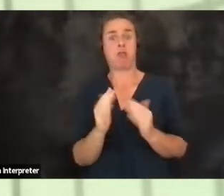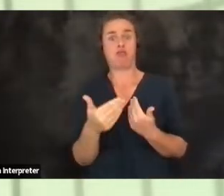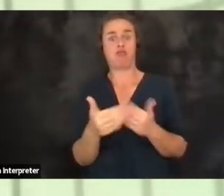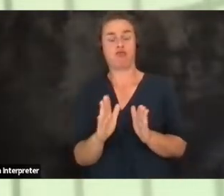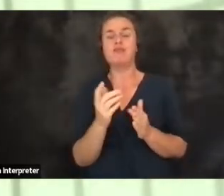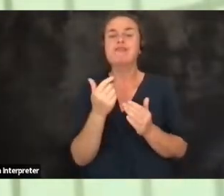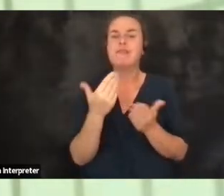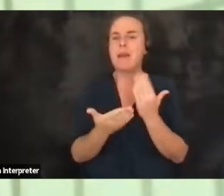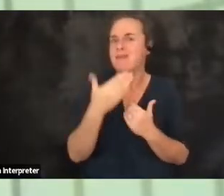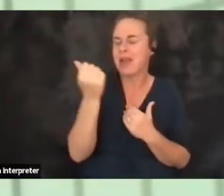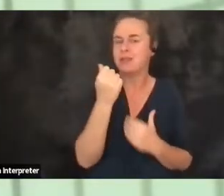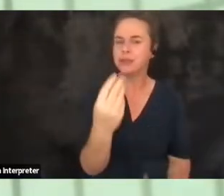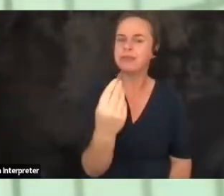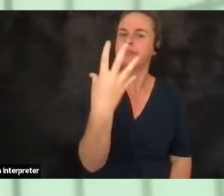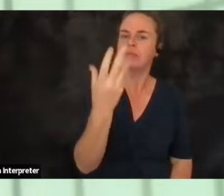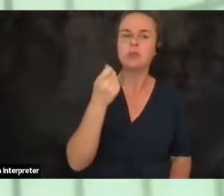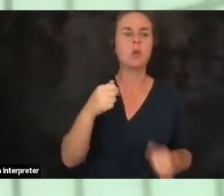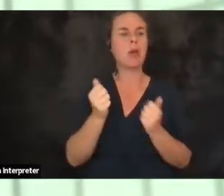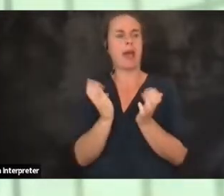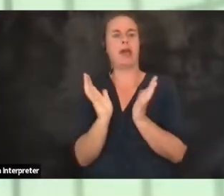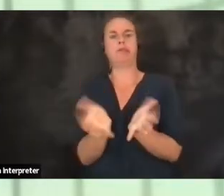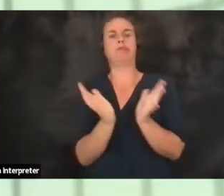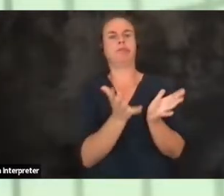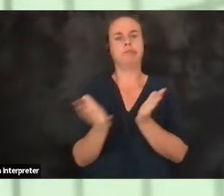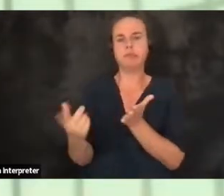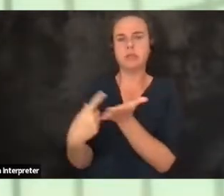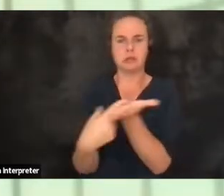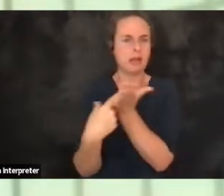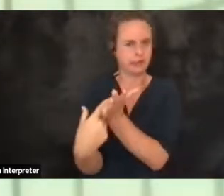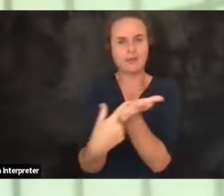to your comfort and whatever's appropriate given where you are.